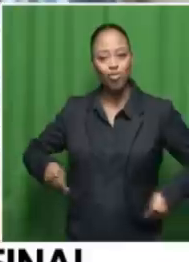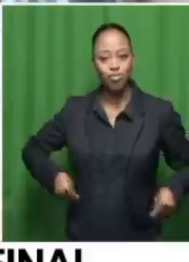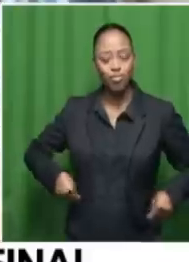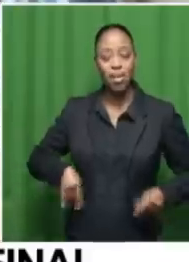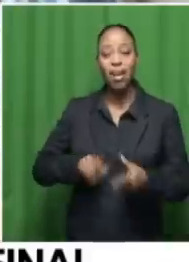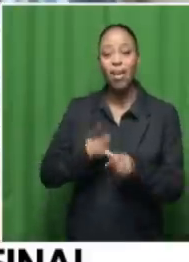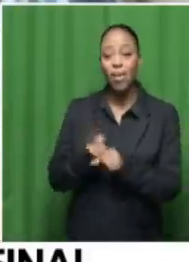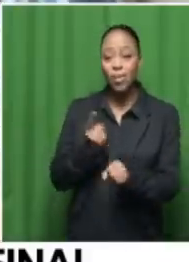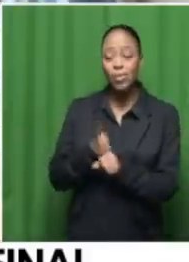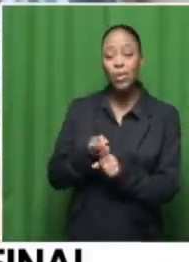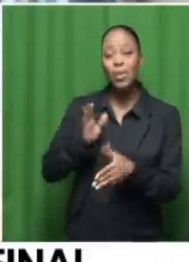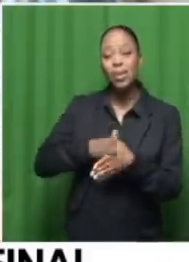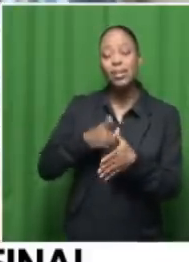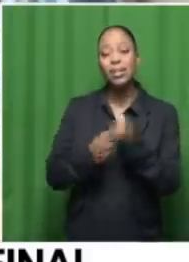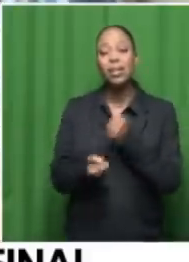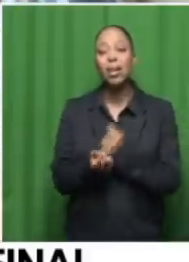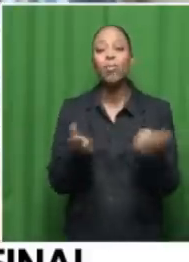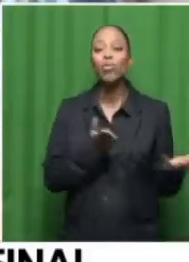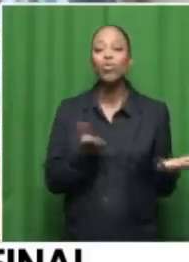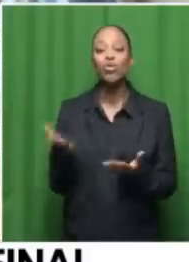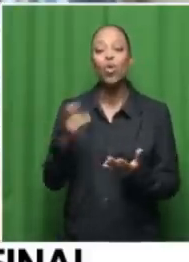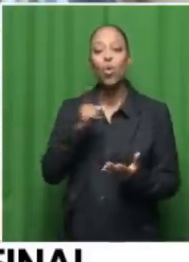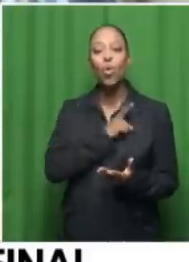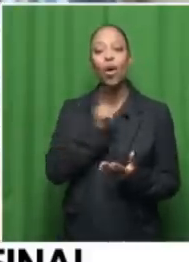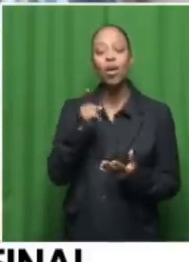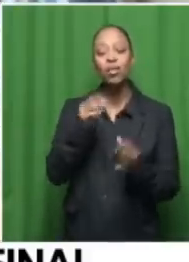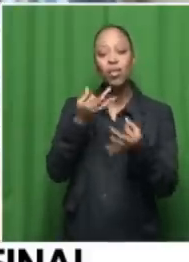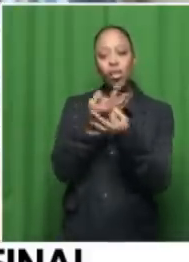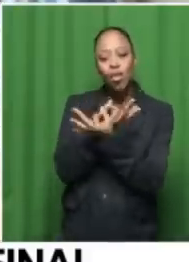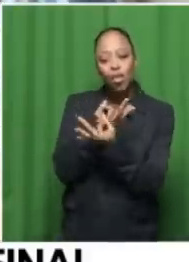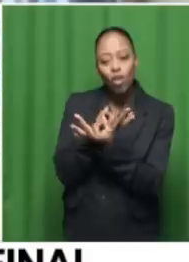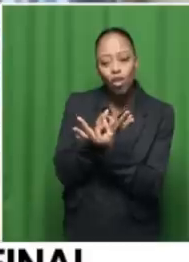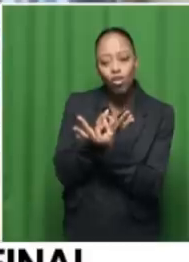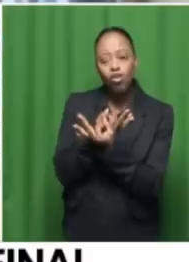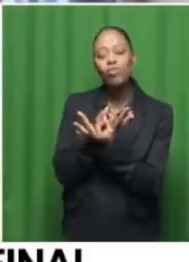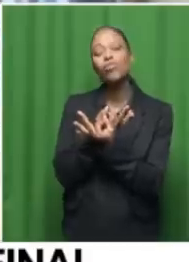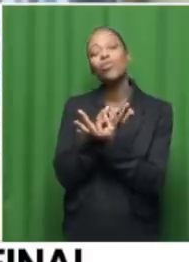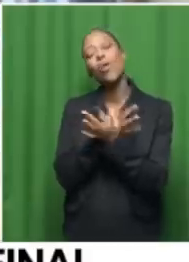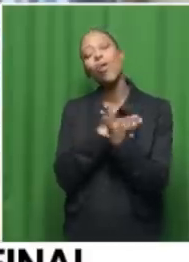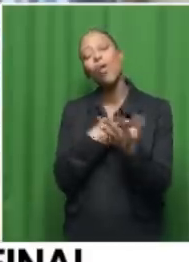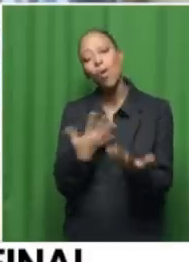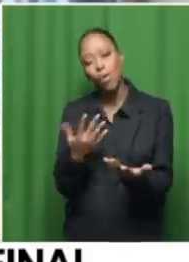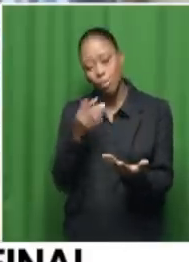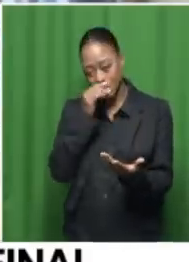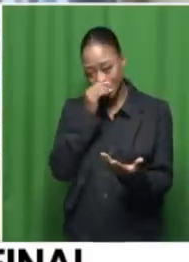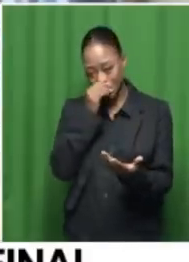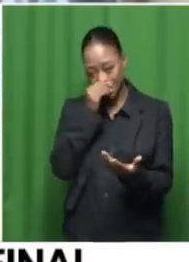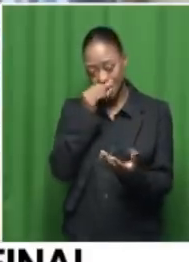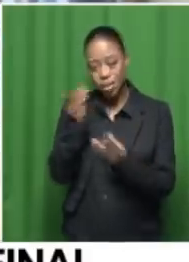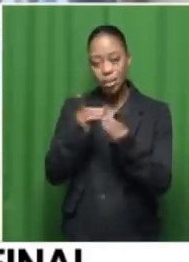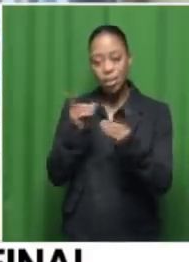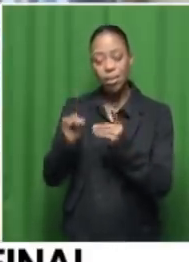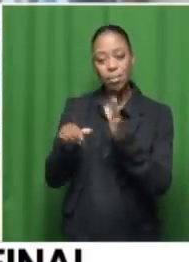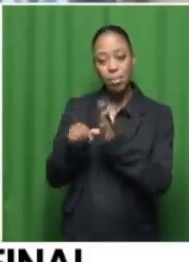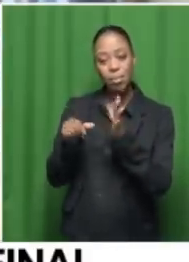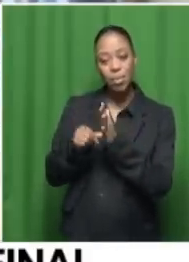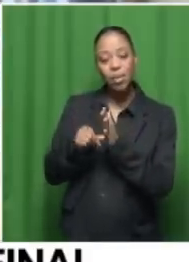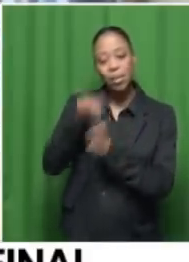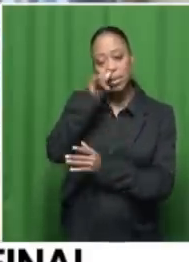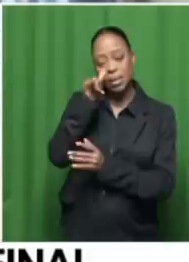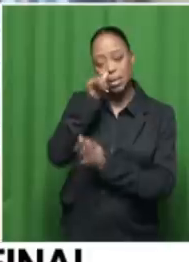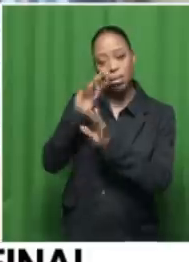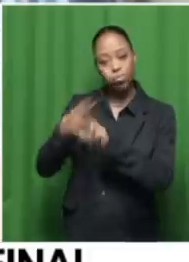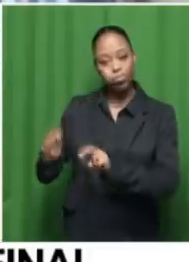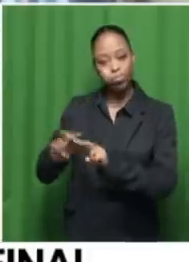and mainly because the hawks, or what you called the Directorate for Priority Crime